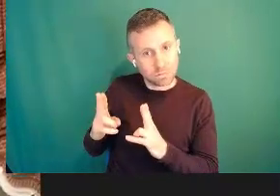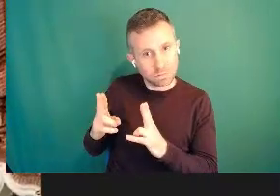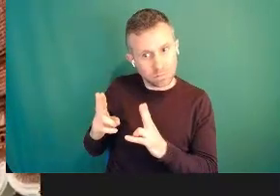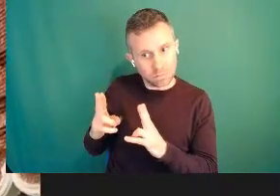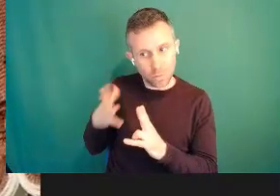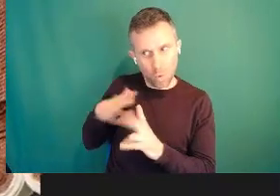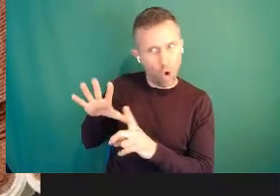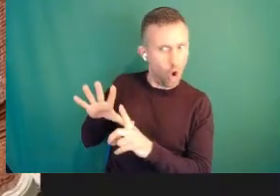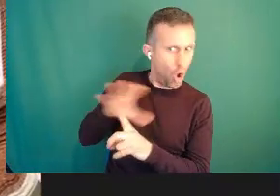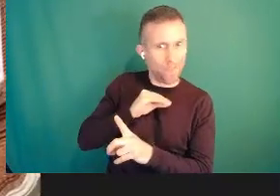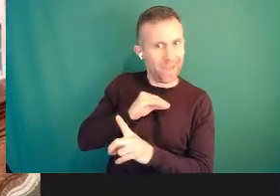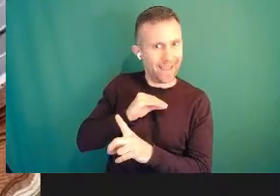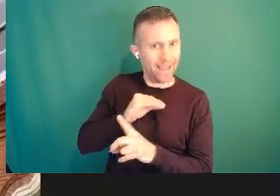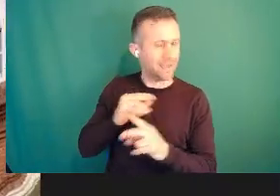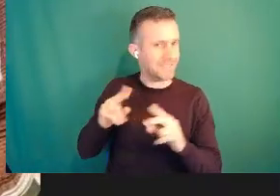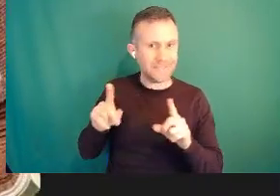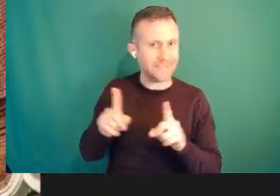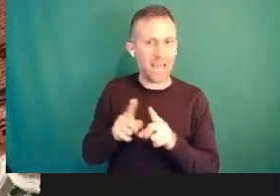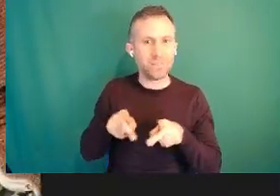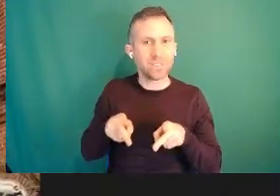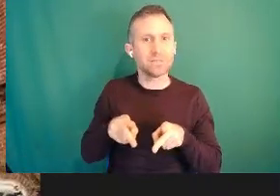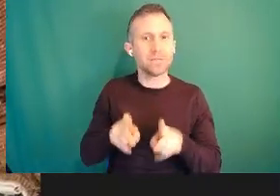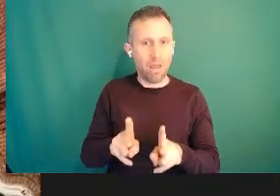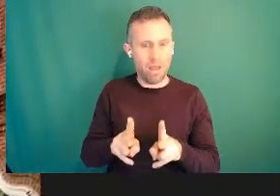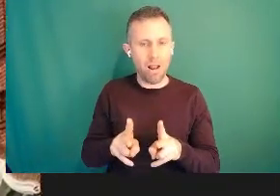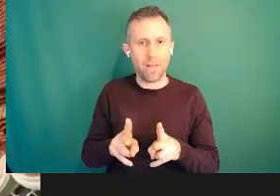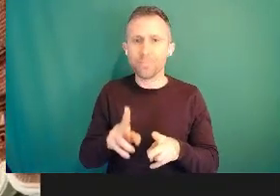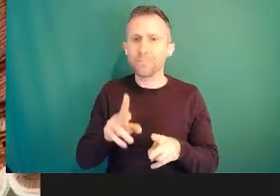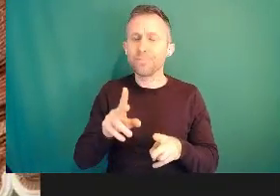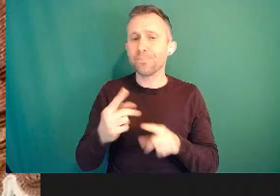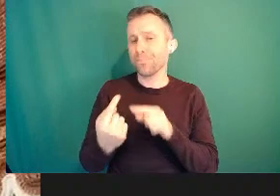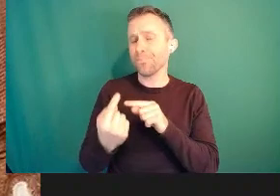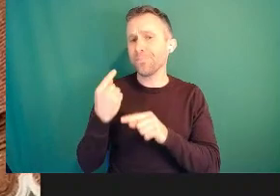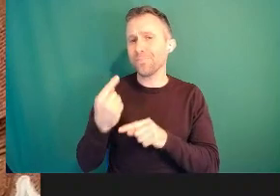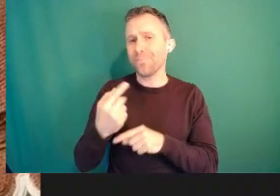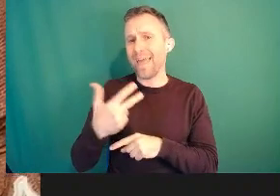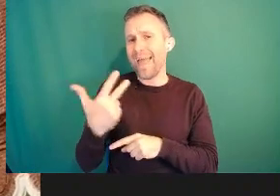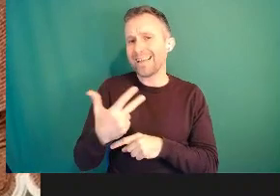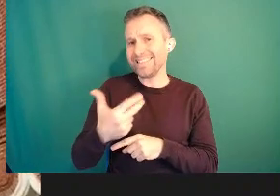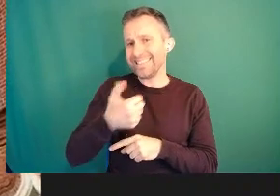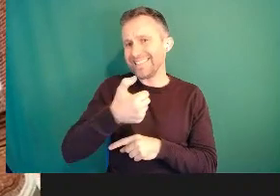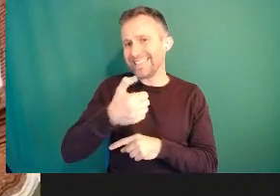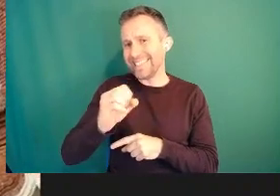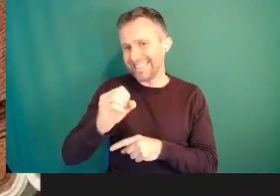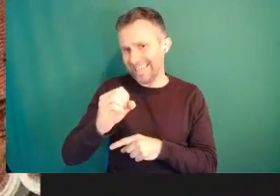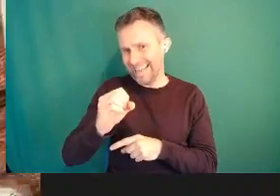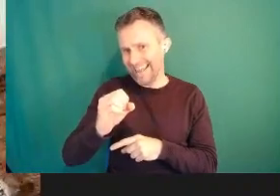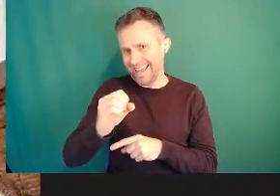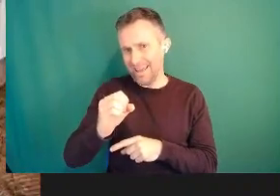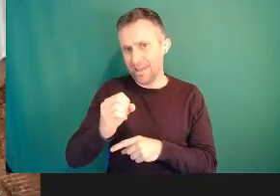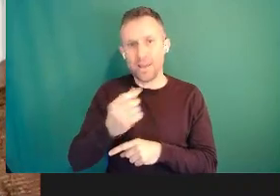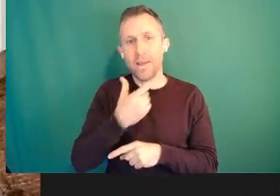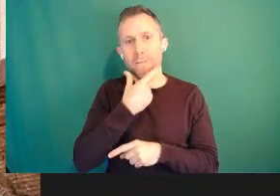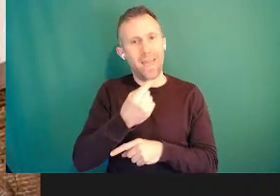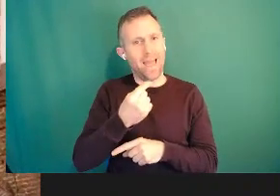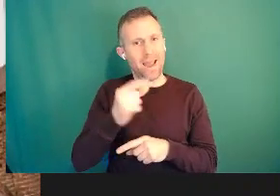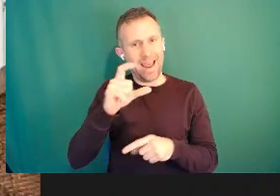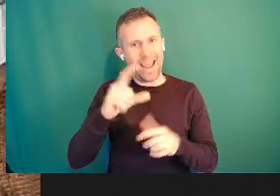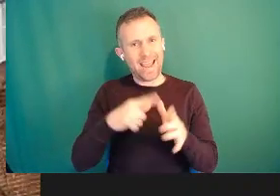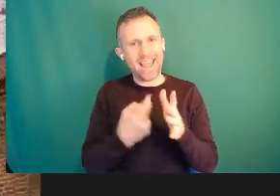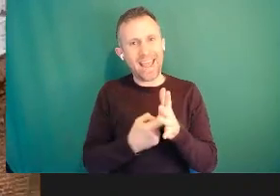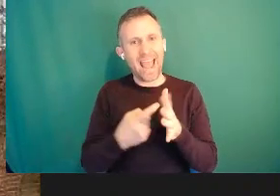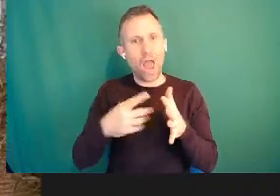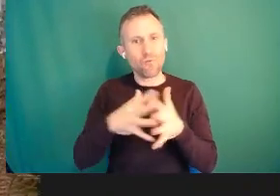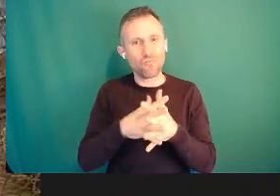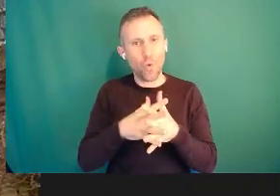he didn't have enough money to totally knock down the building and rebuild. So he just built the facade on the front, which means that we have got this much